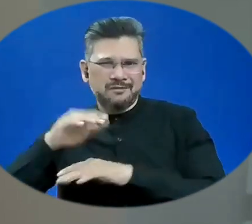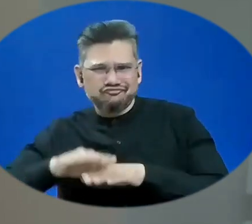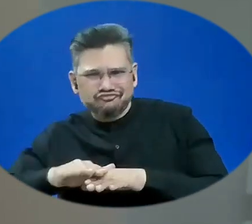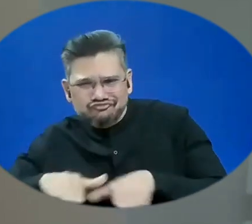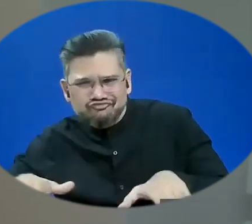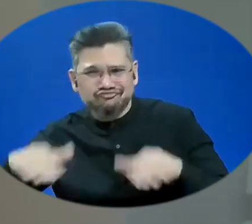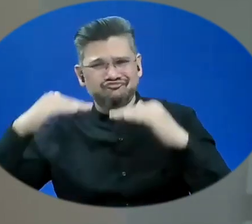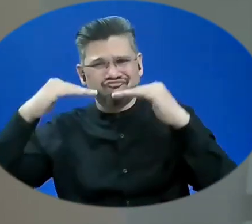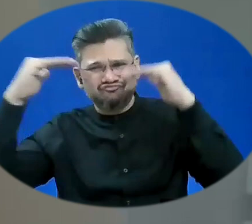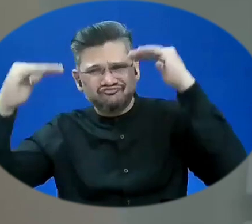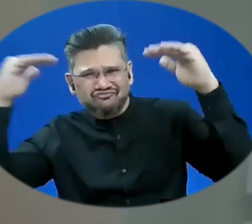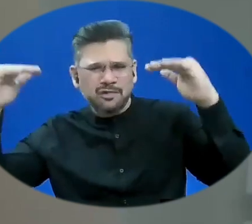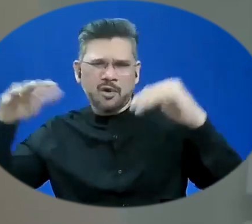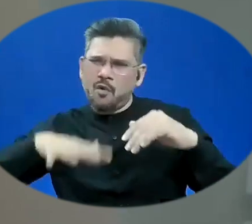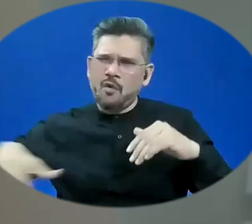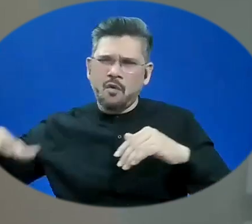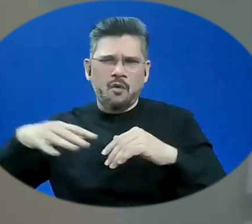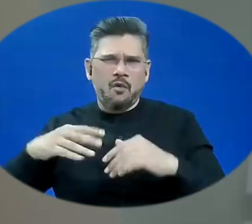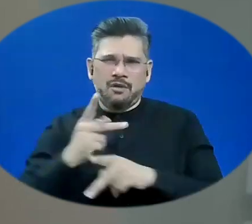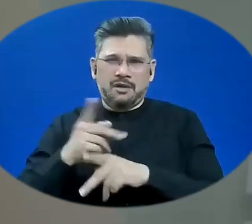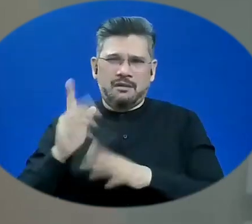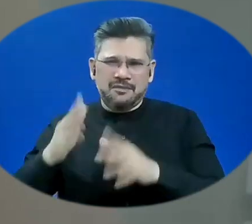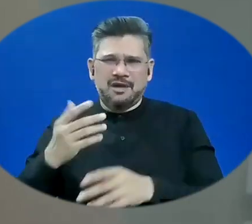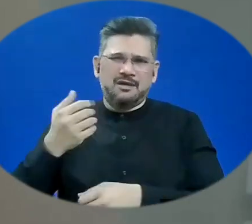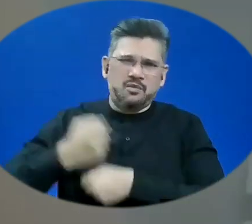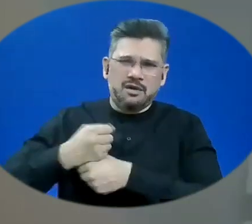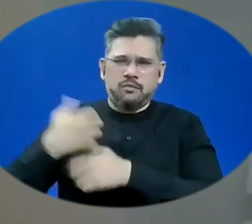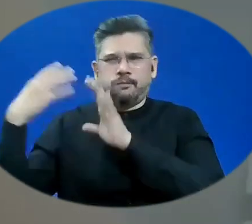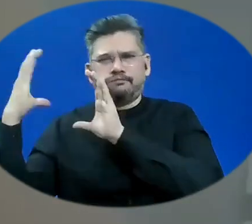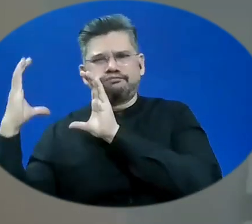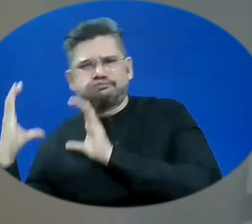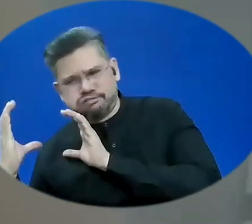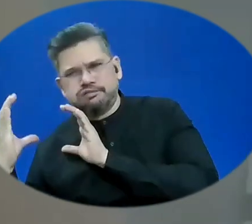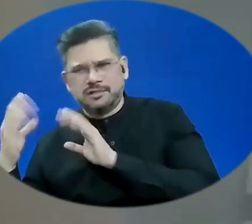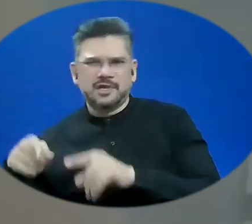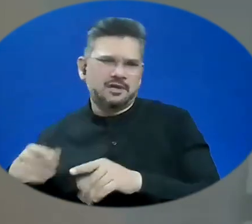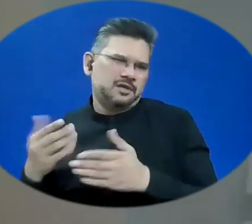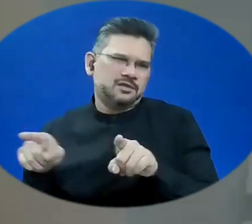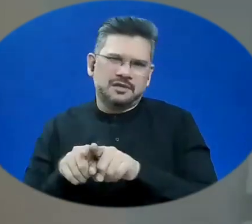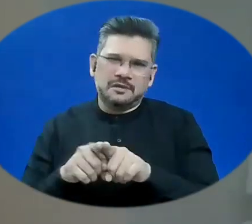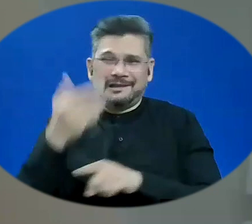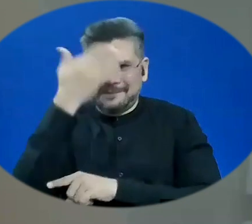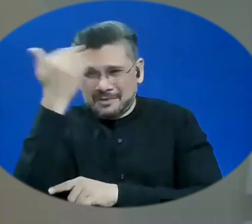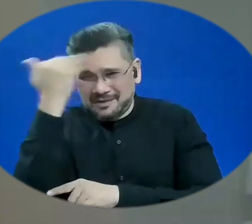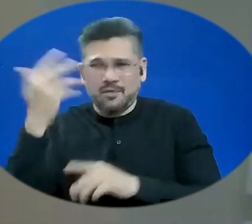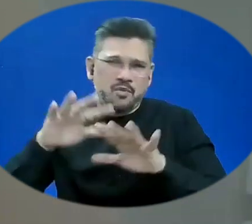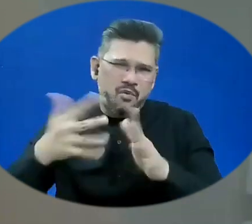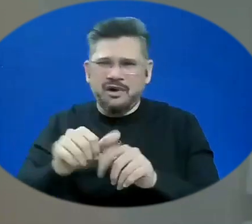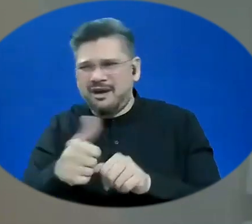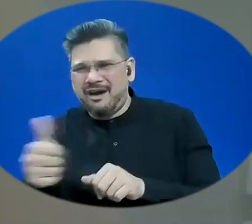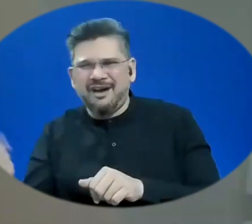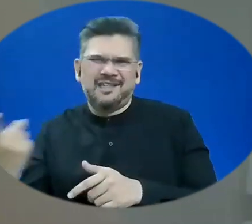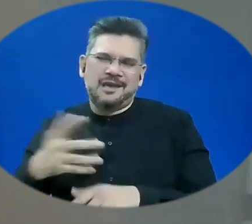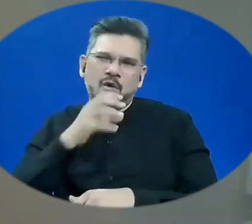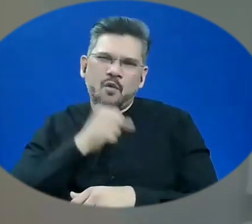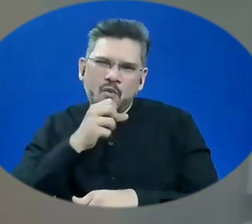uncontroversial. The numbers are very clear. This applies to dementias and in general to chronic diseases. In dementia, we